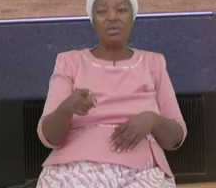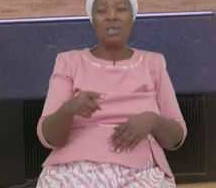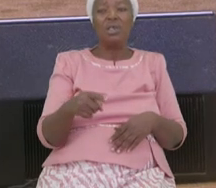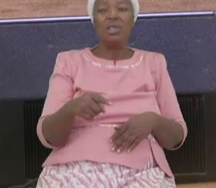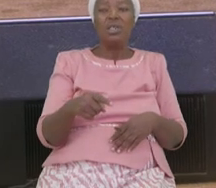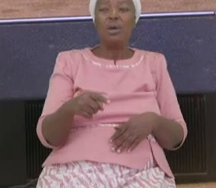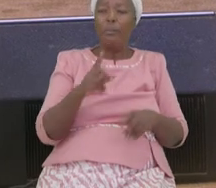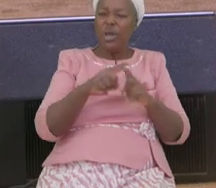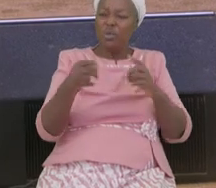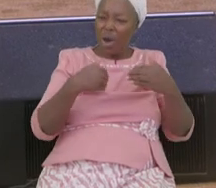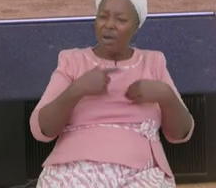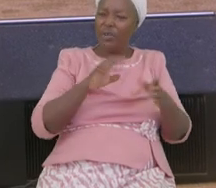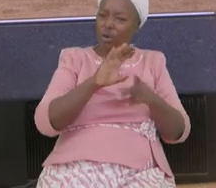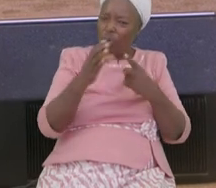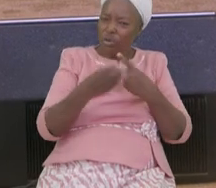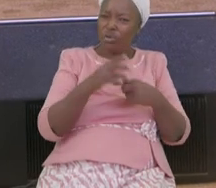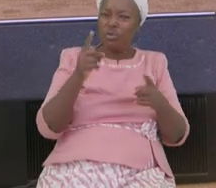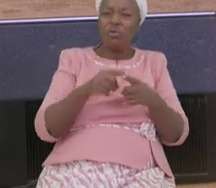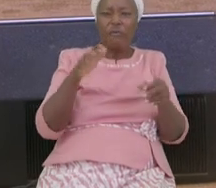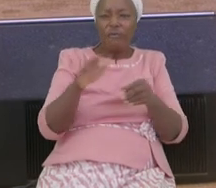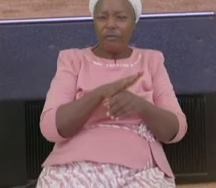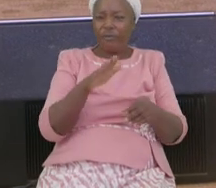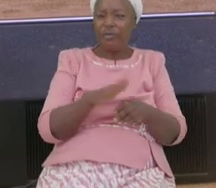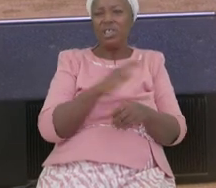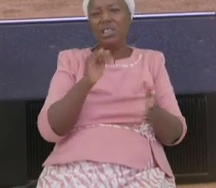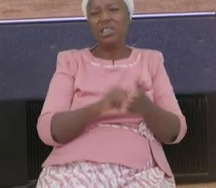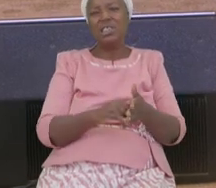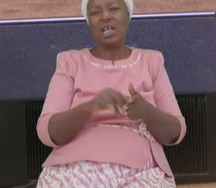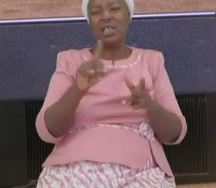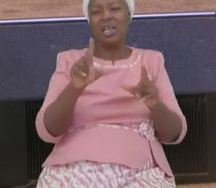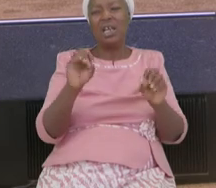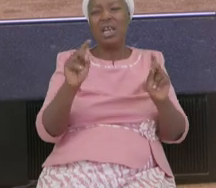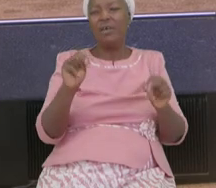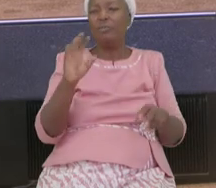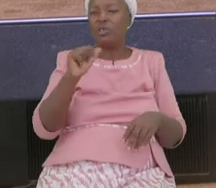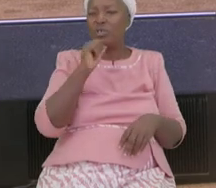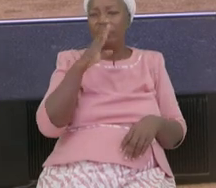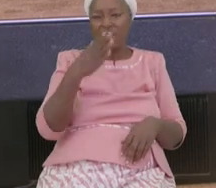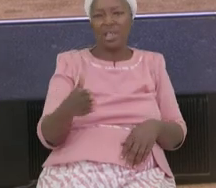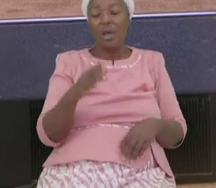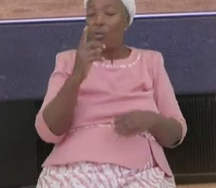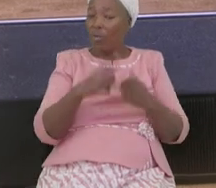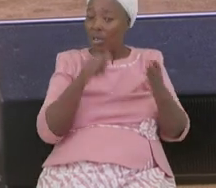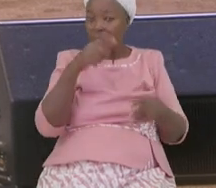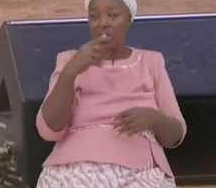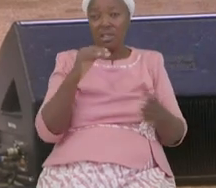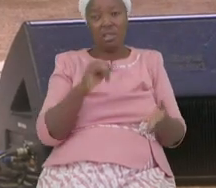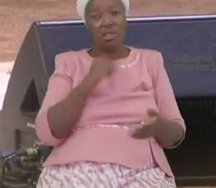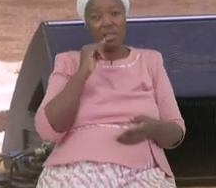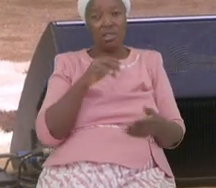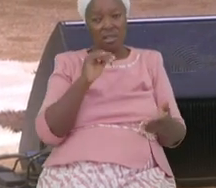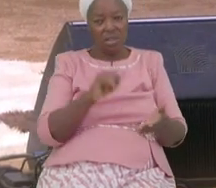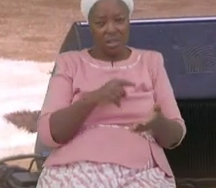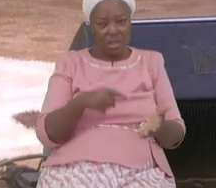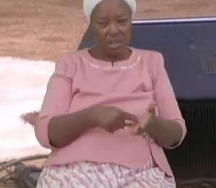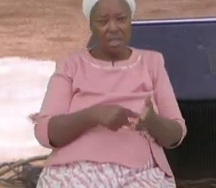But you have the condition to fulfill that leaven must not be there. What I'm saying is, if you're going to possess